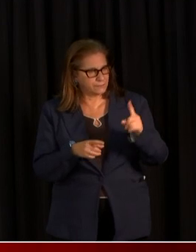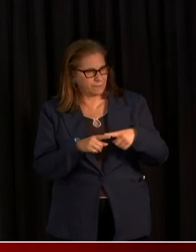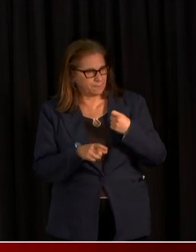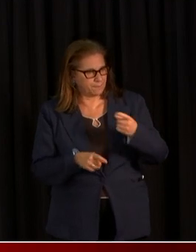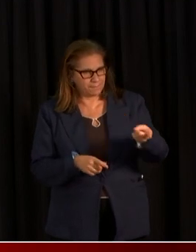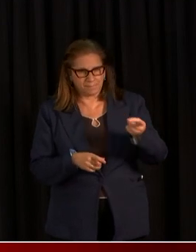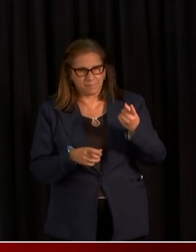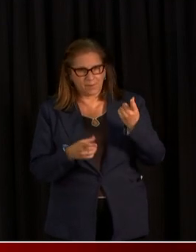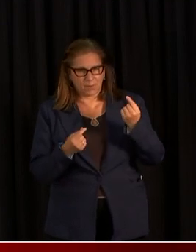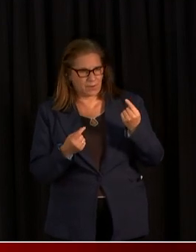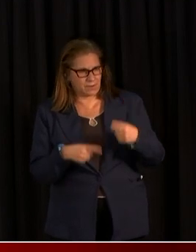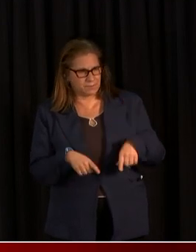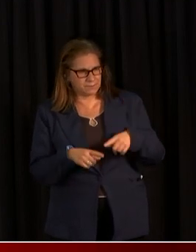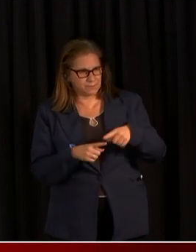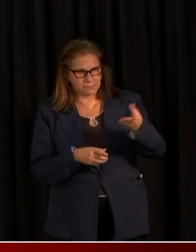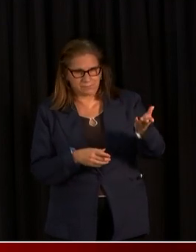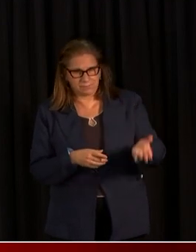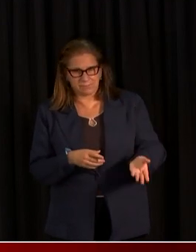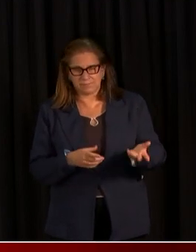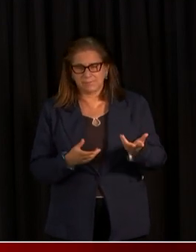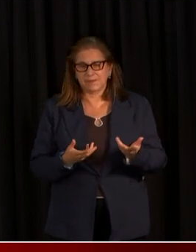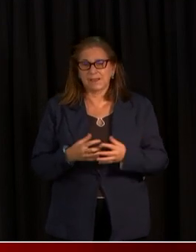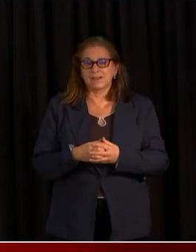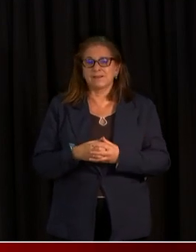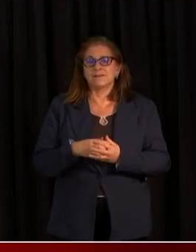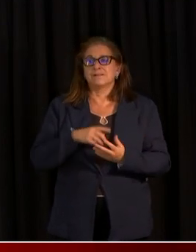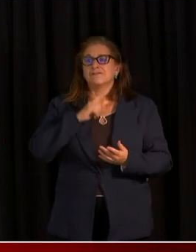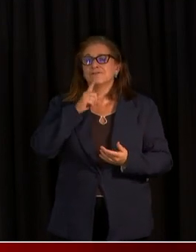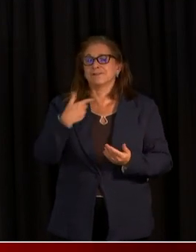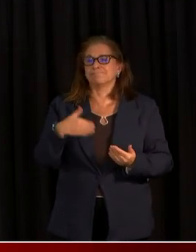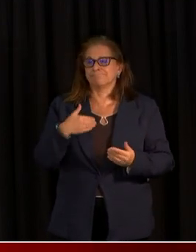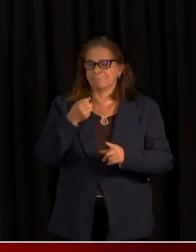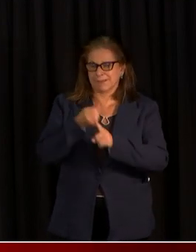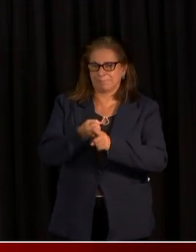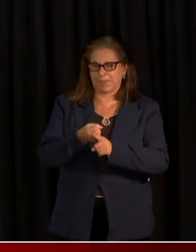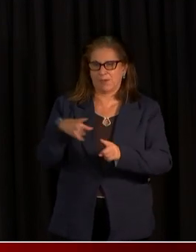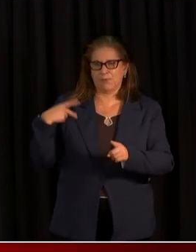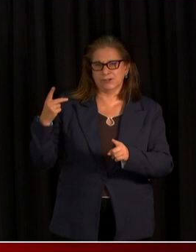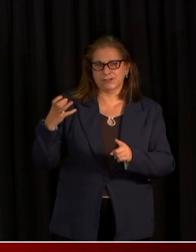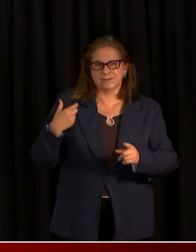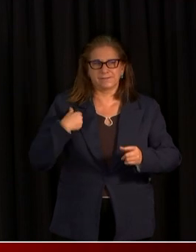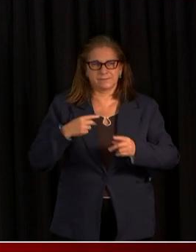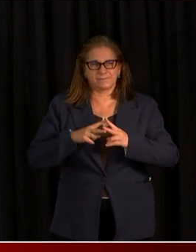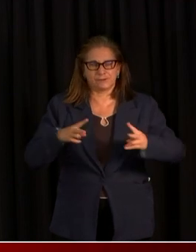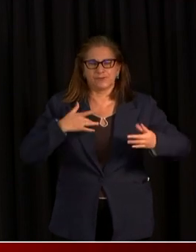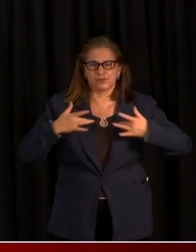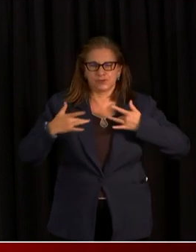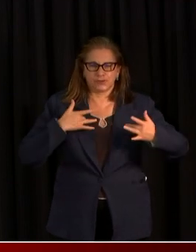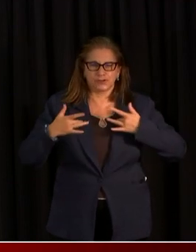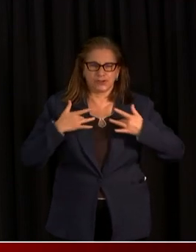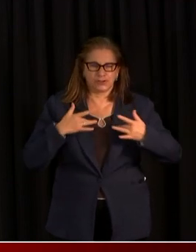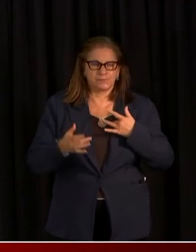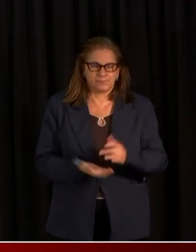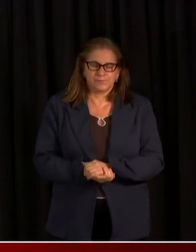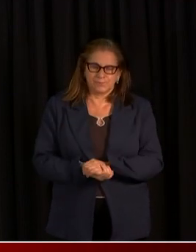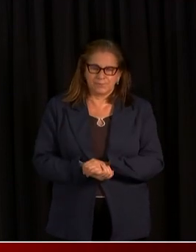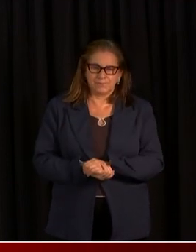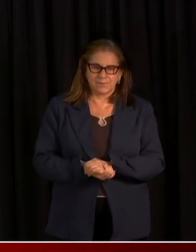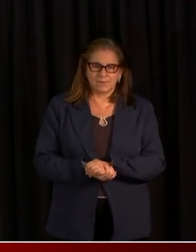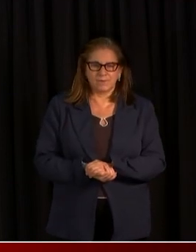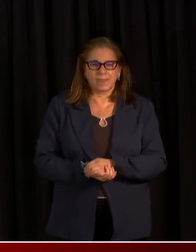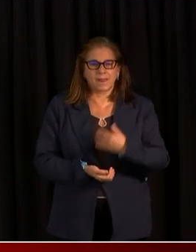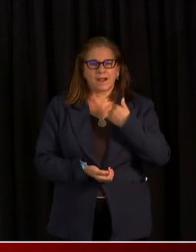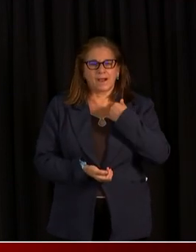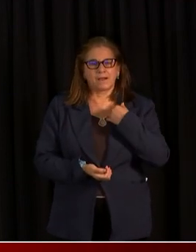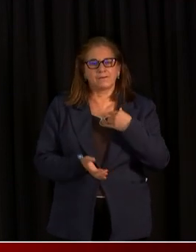quarantine, and that begins to concern us. periodically look at